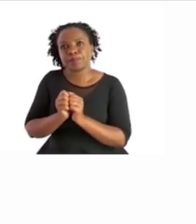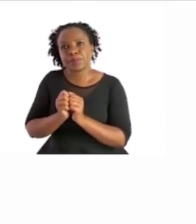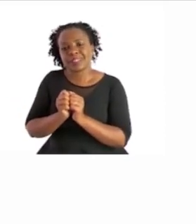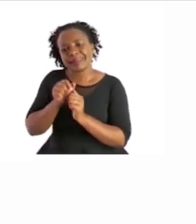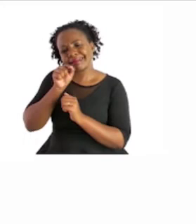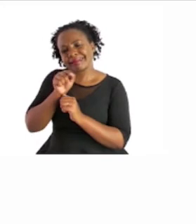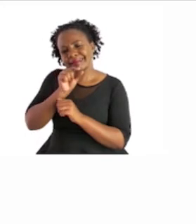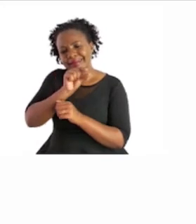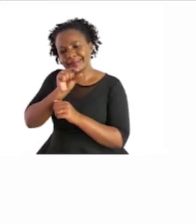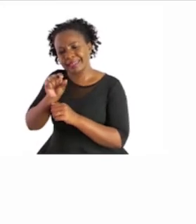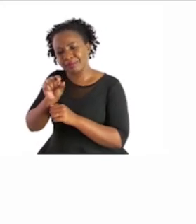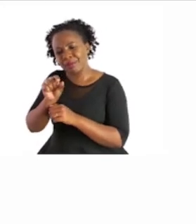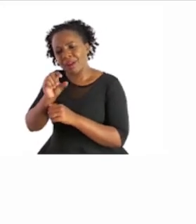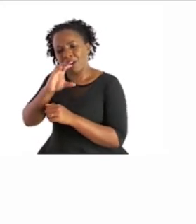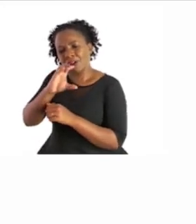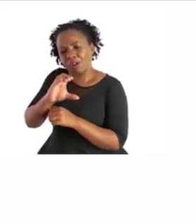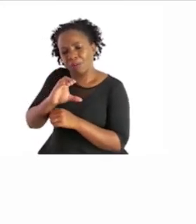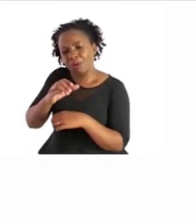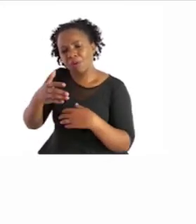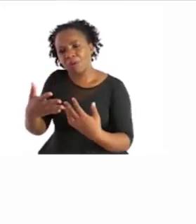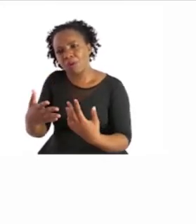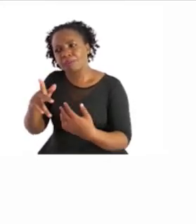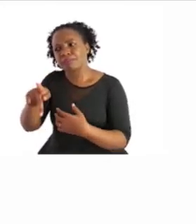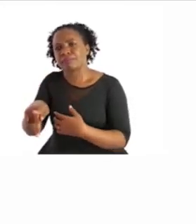name, is it common or a proper noun?